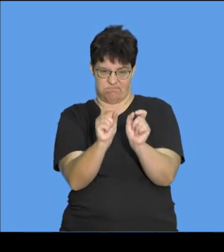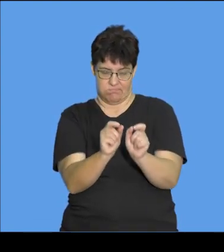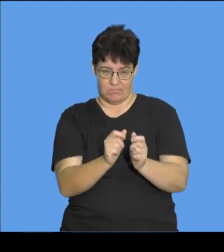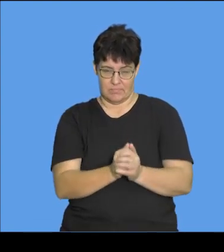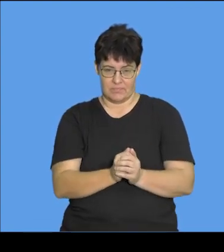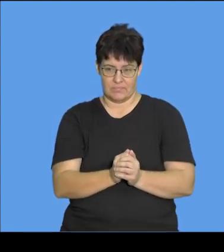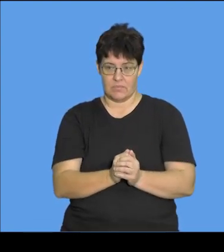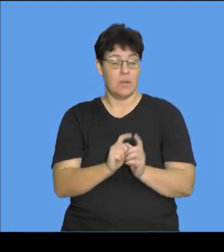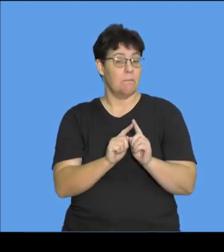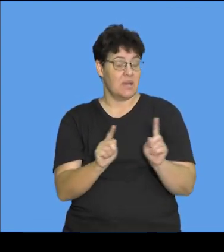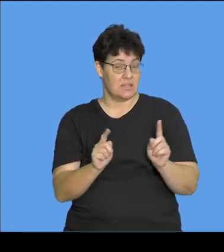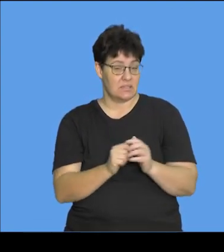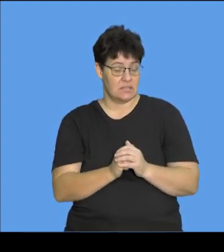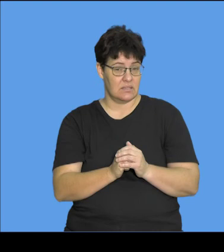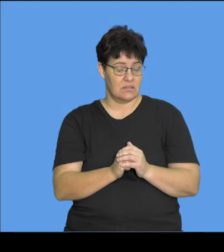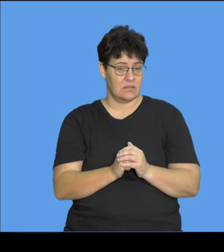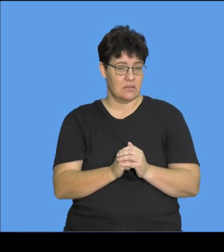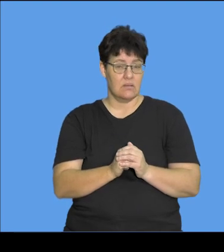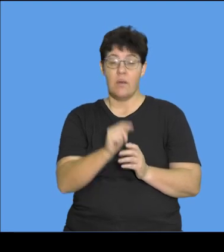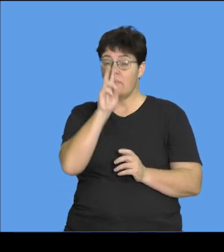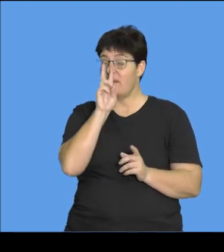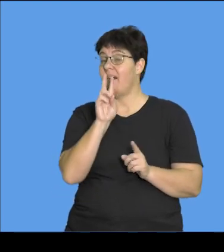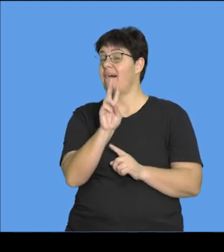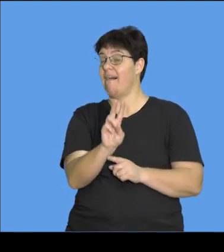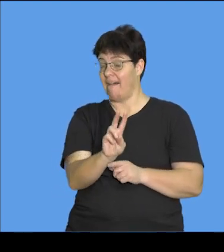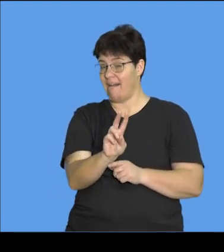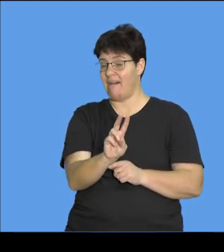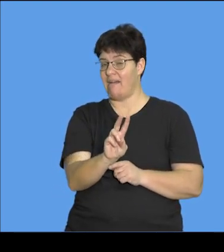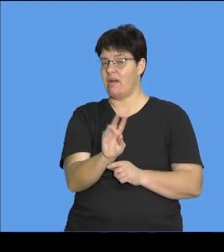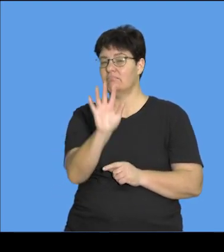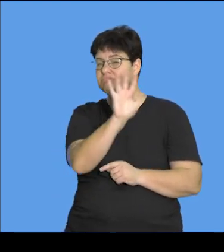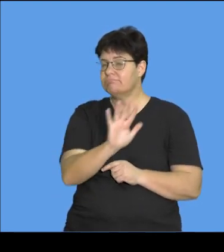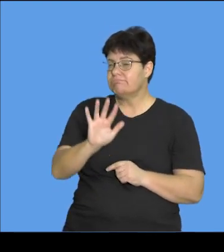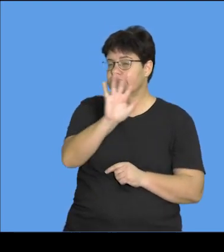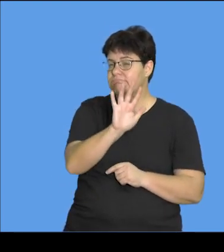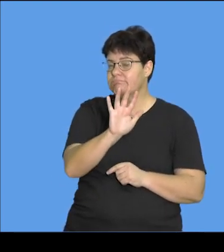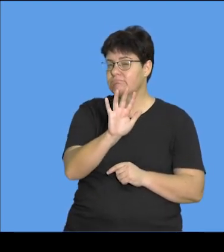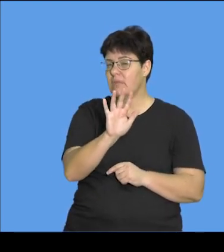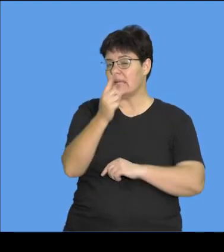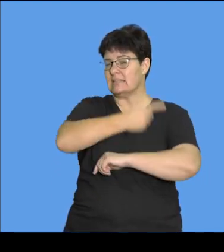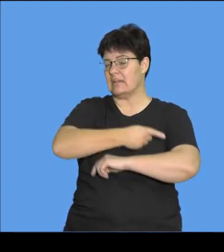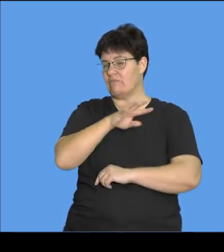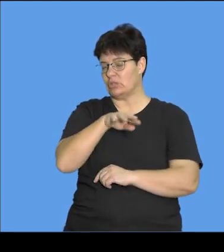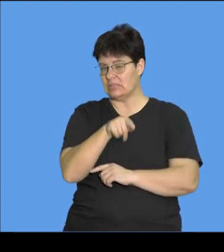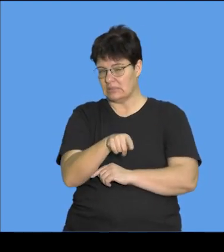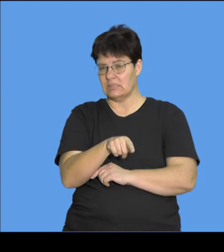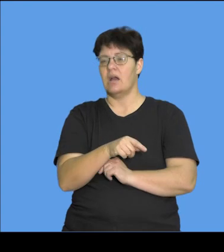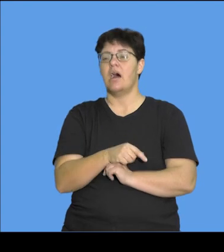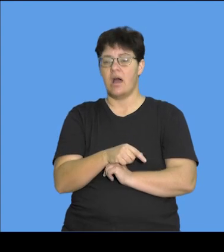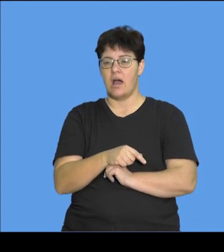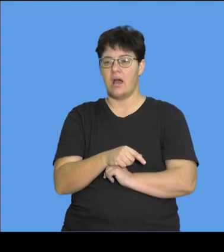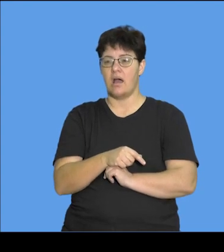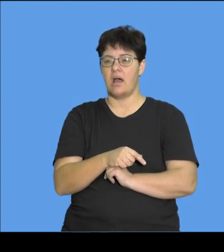However, we also need to recognize that around day 14, the luteinizing hormone levels